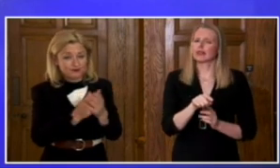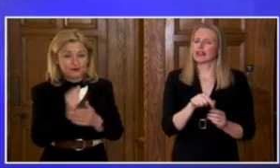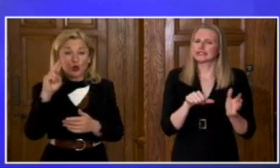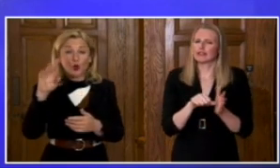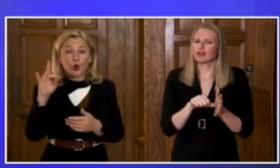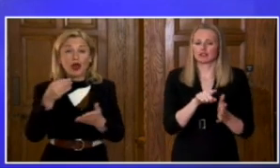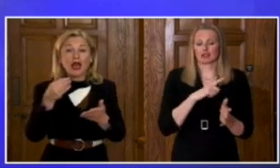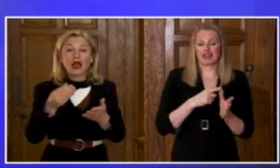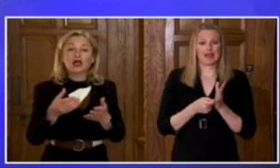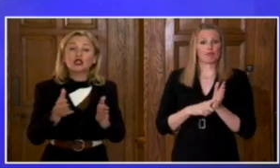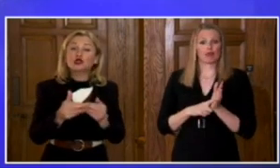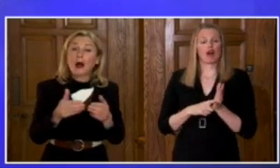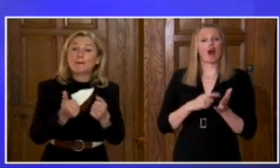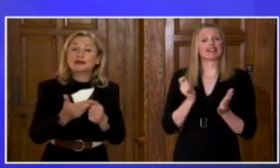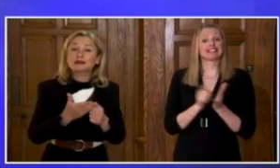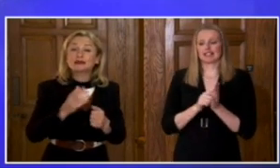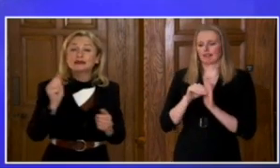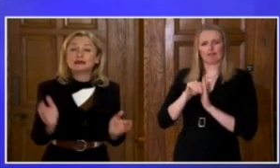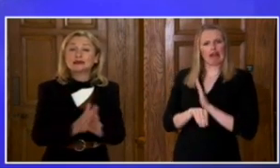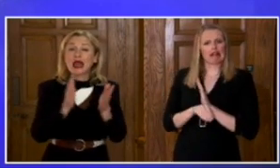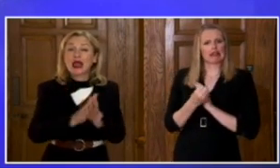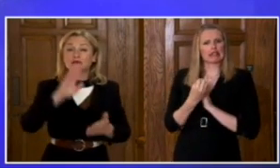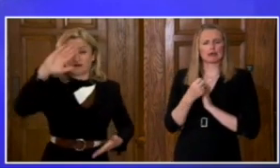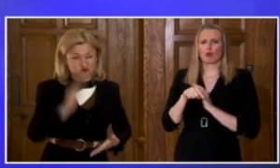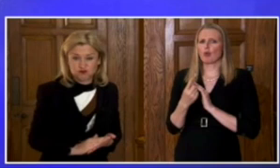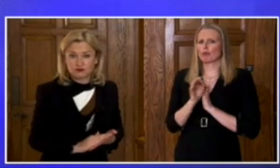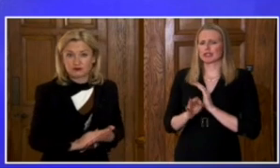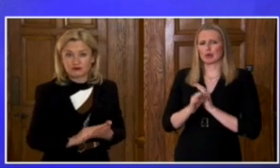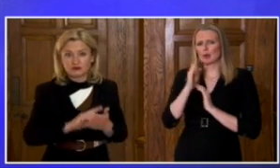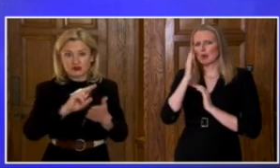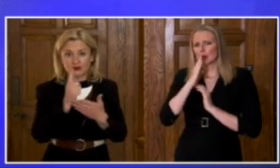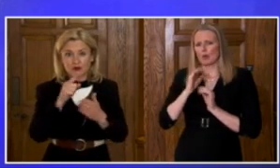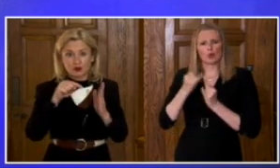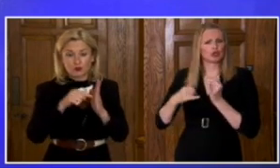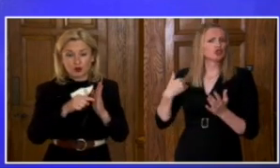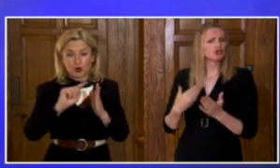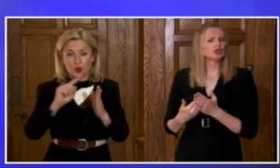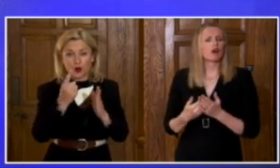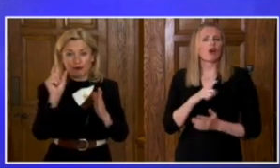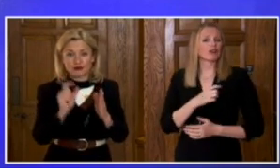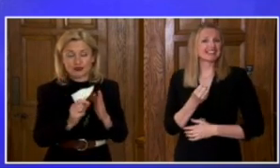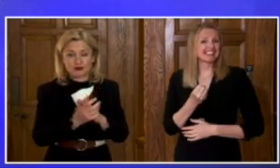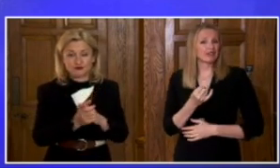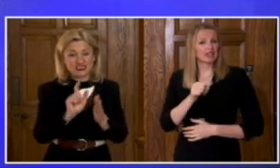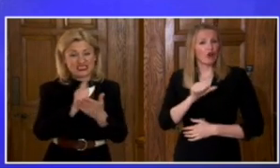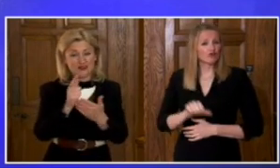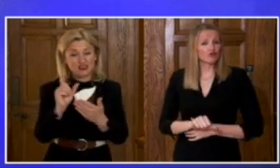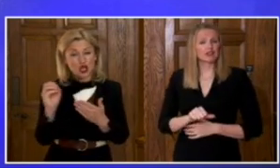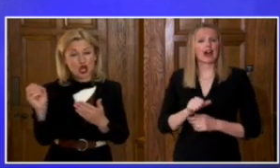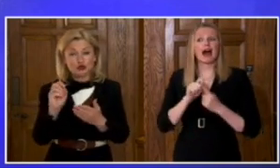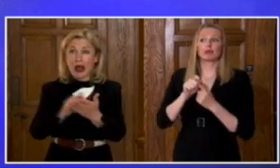April fell by a record 18.1%, and there have already been 1,700 applications to the Micro